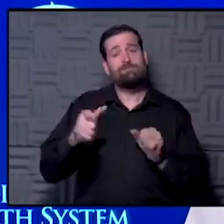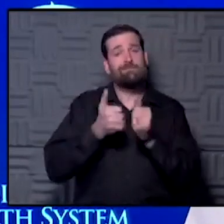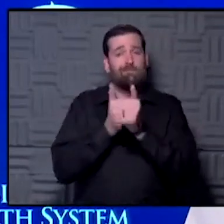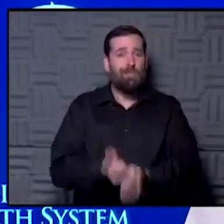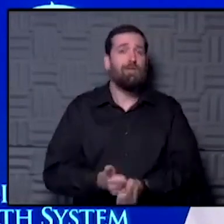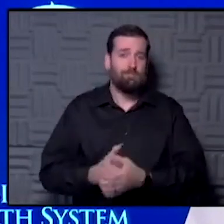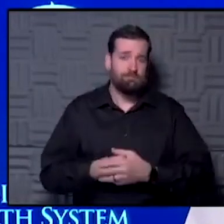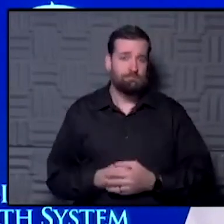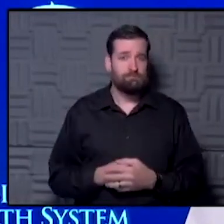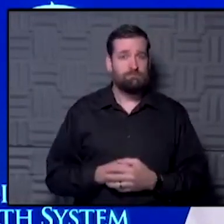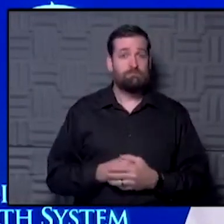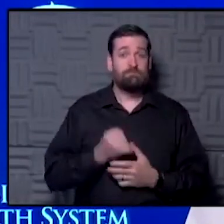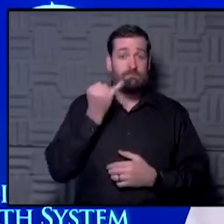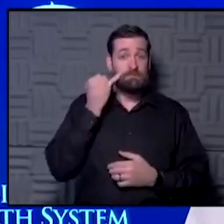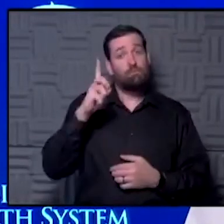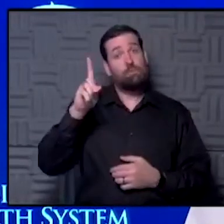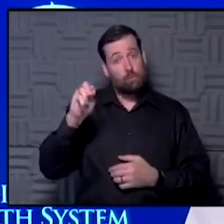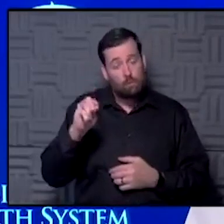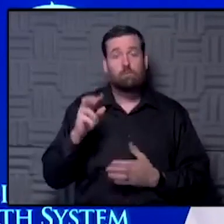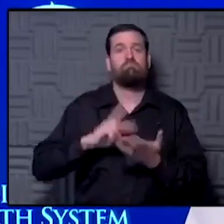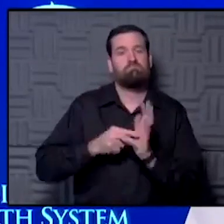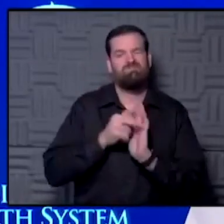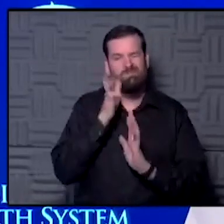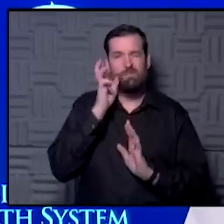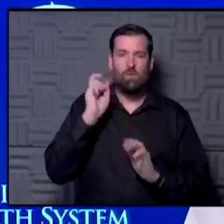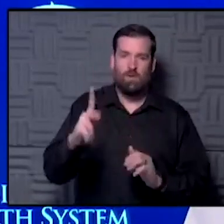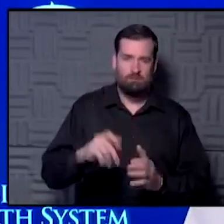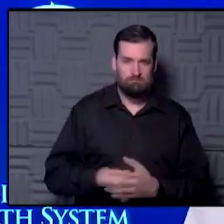those pillars. And if we do that, we're going to be okay.